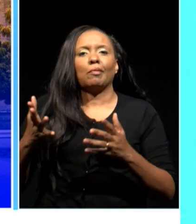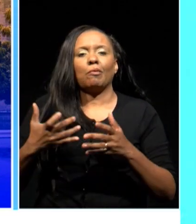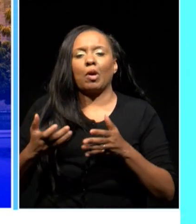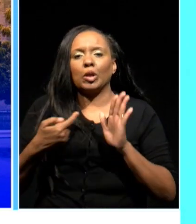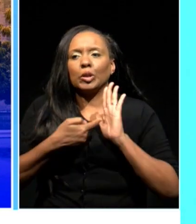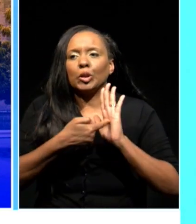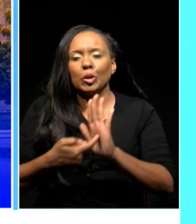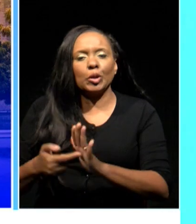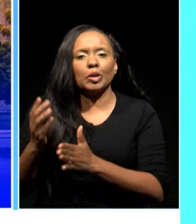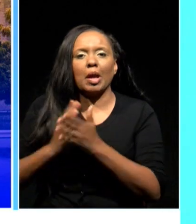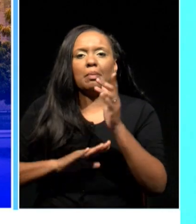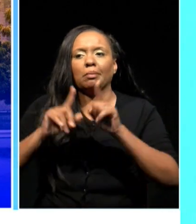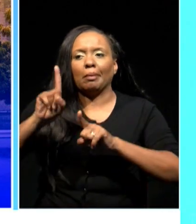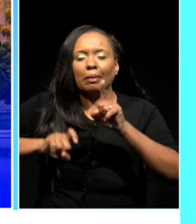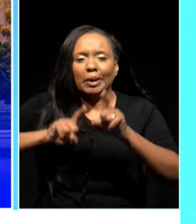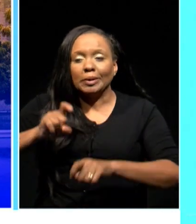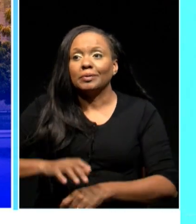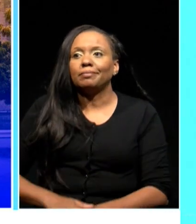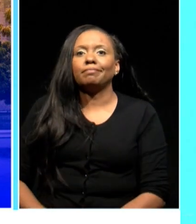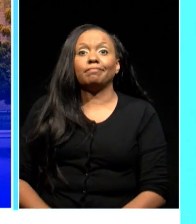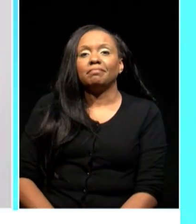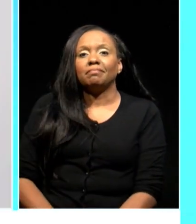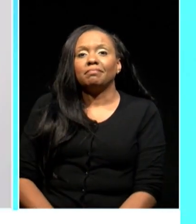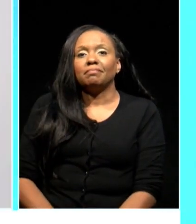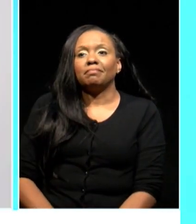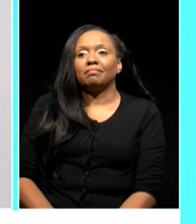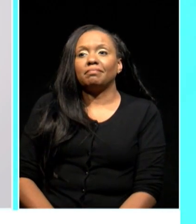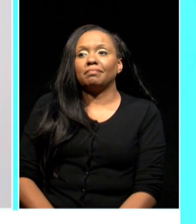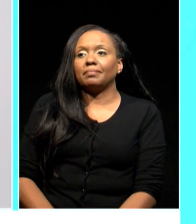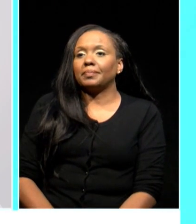to get their reaction. So we're going to start with the first one.